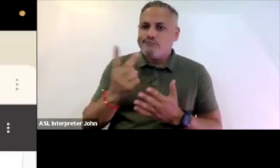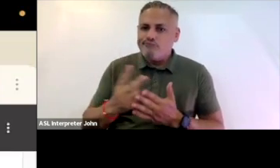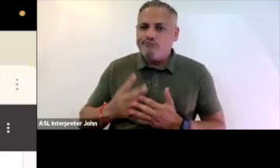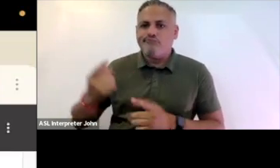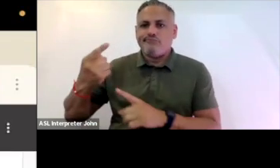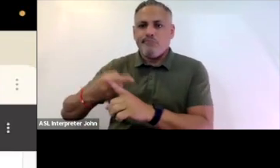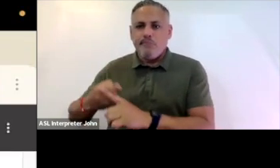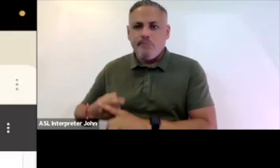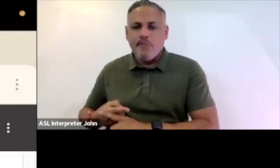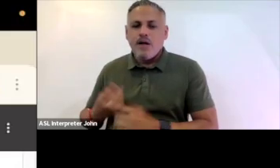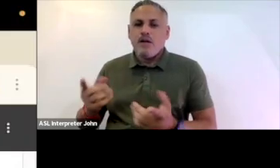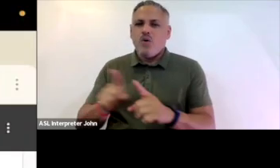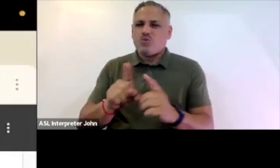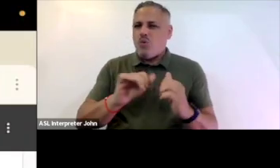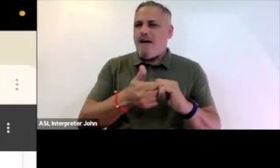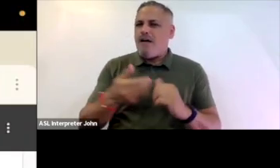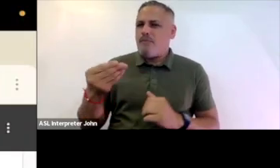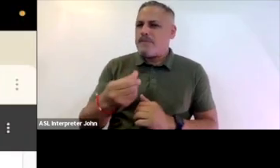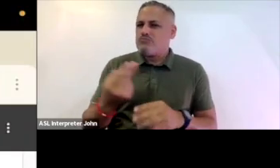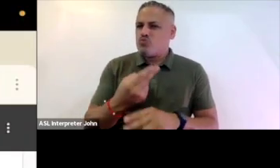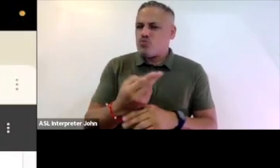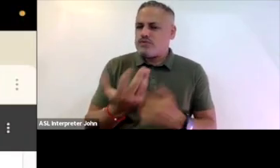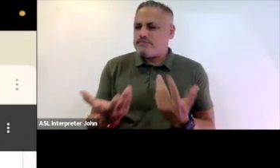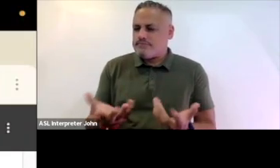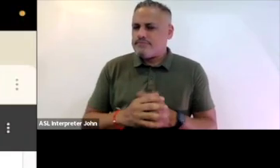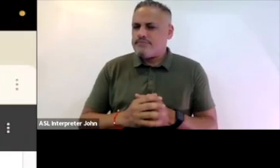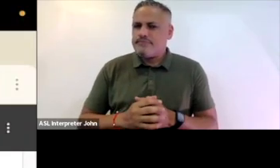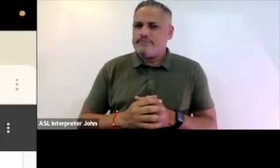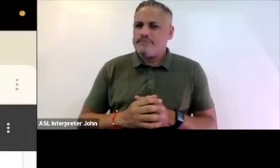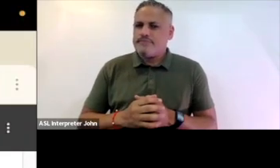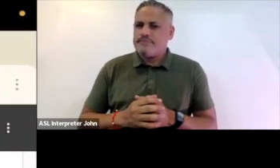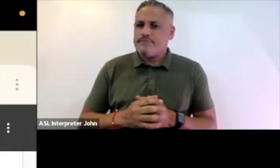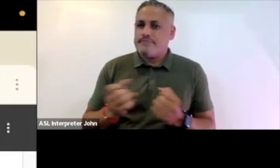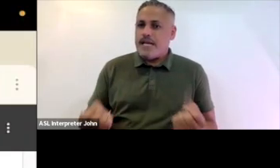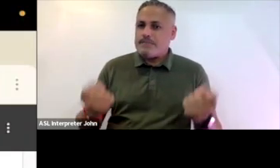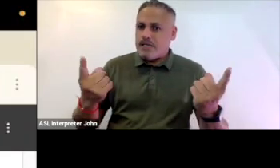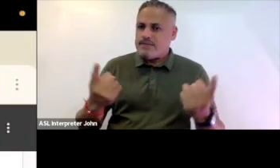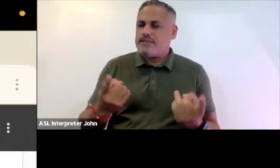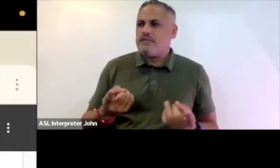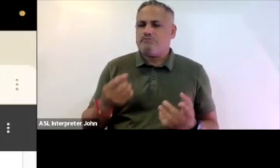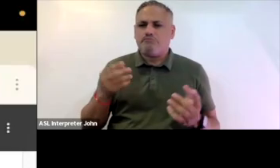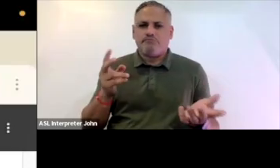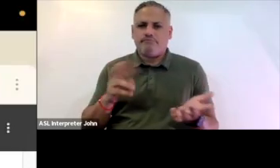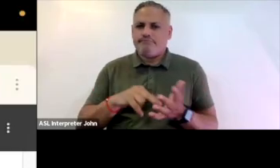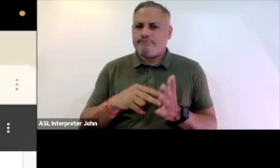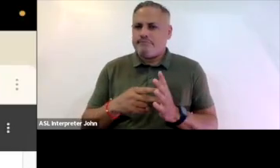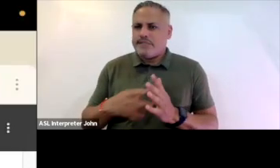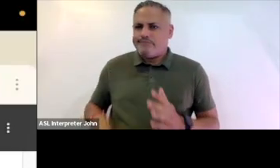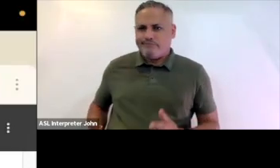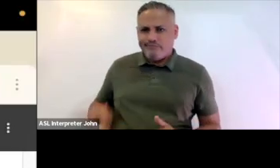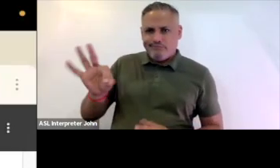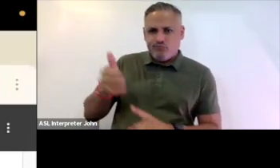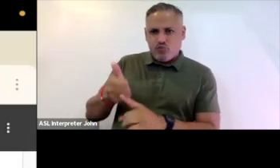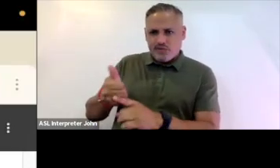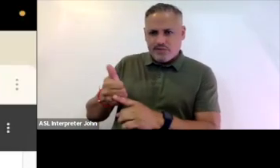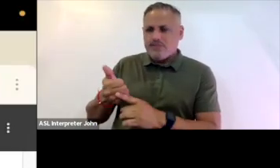monthly, and the method of payment that they're going to use. Expenses, which is basically the out-of-pocket expenses that